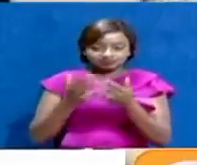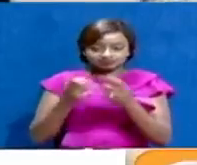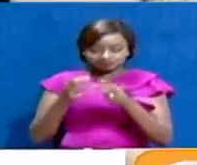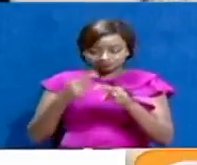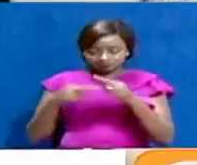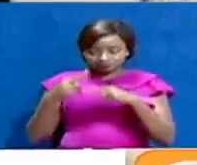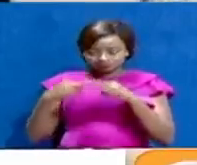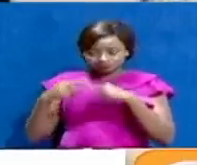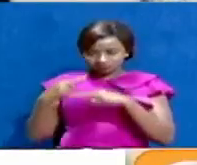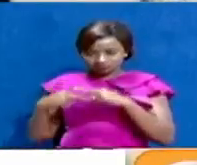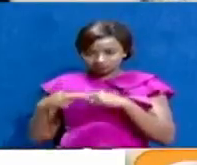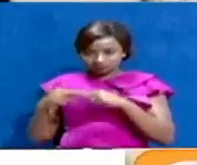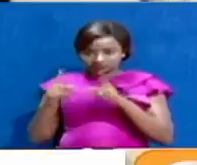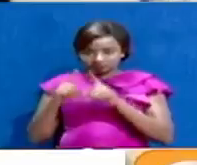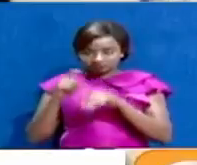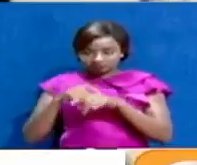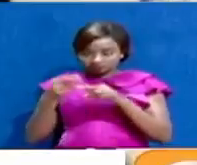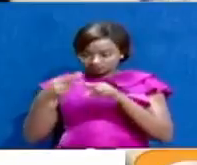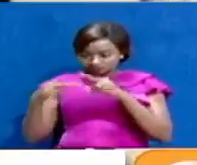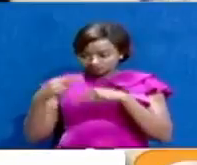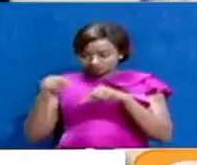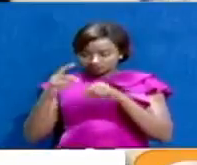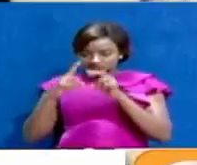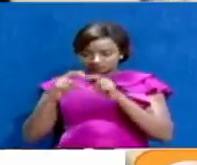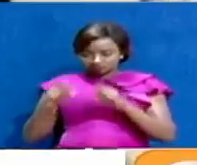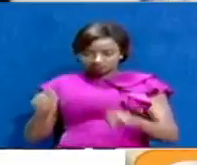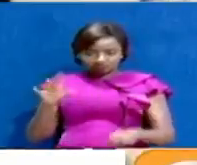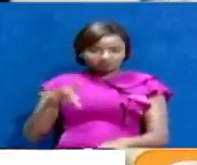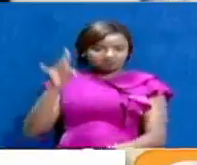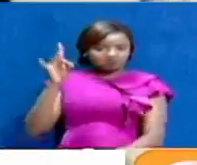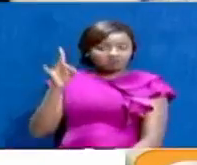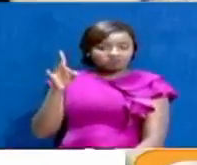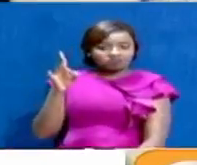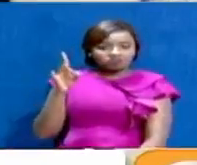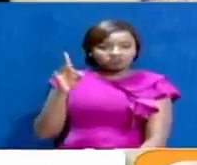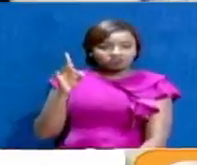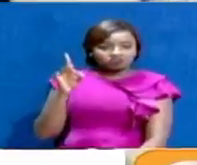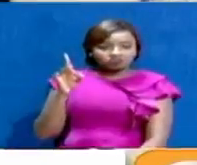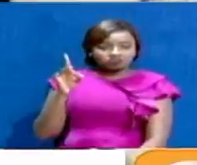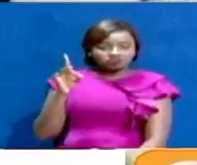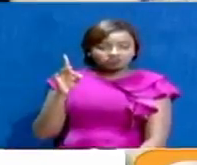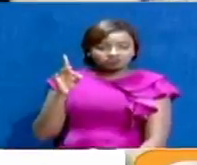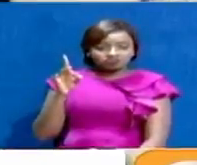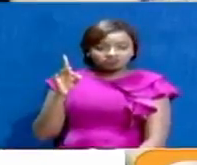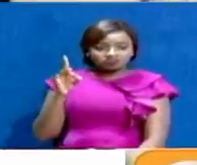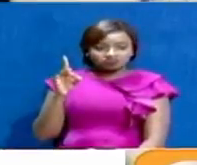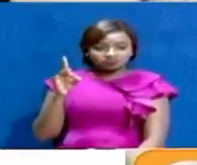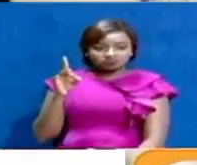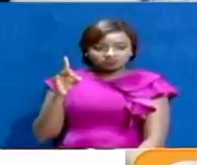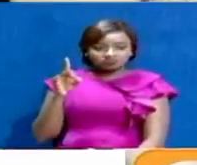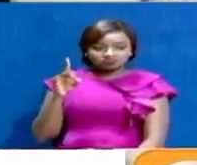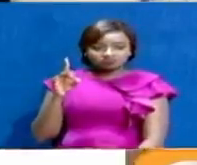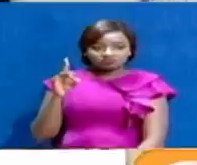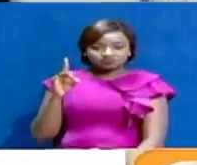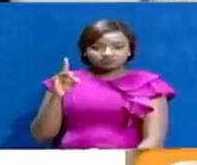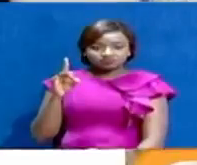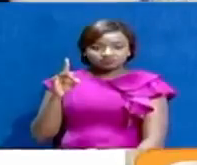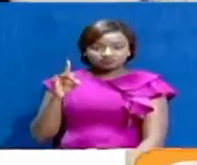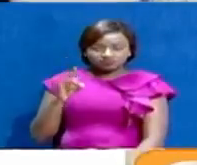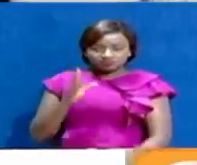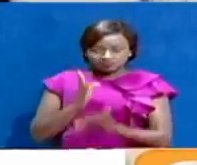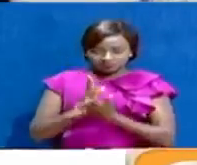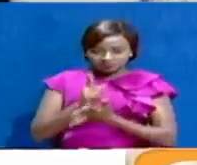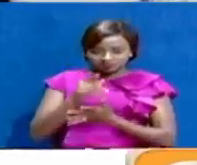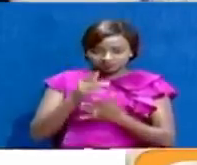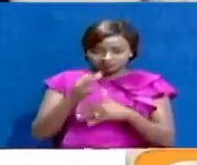analyzed. But when it was analyzed, it was found that, above all, these events